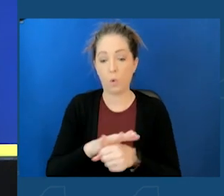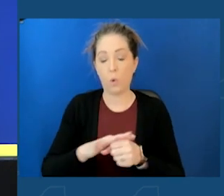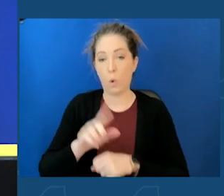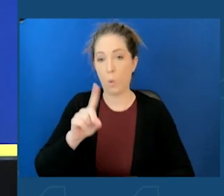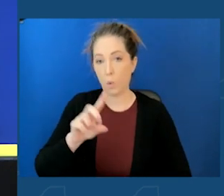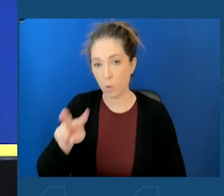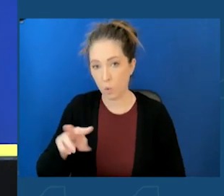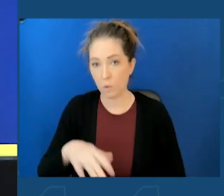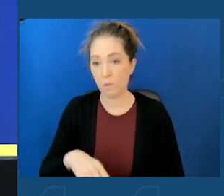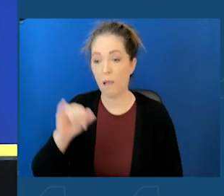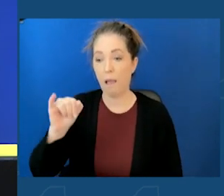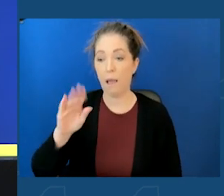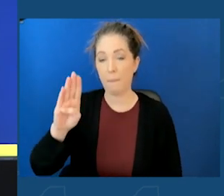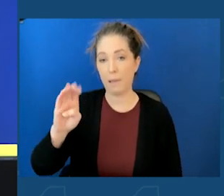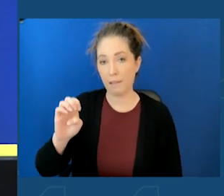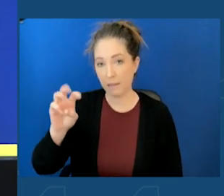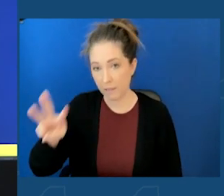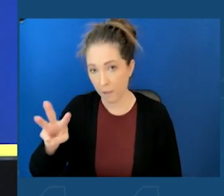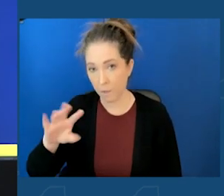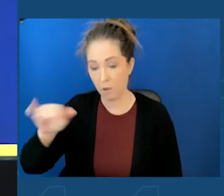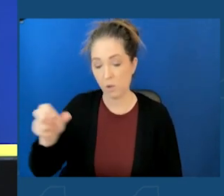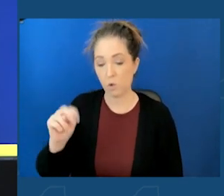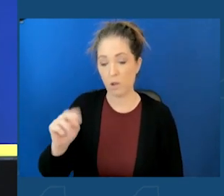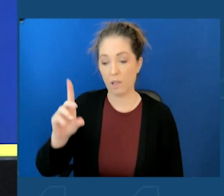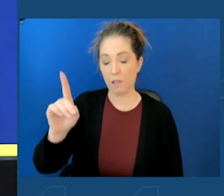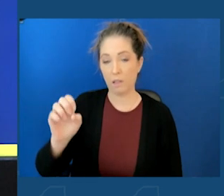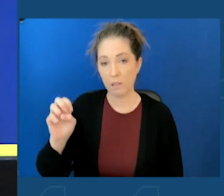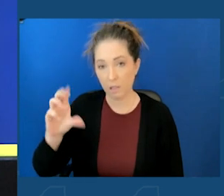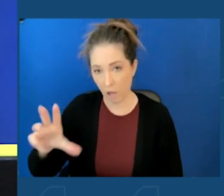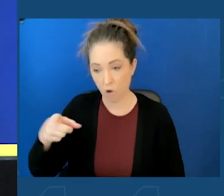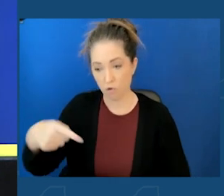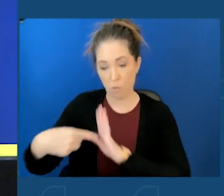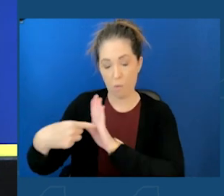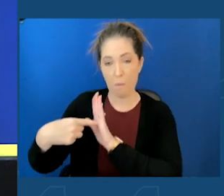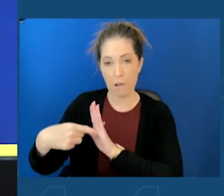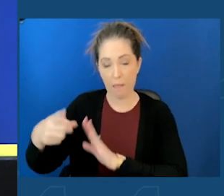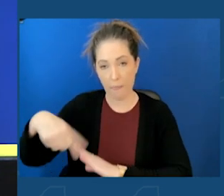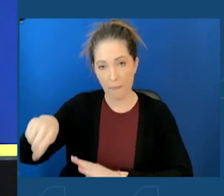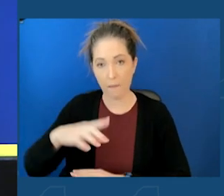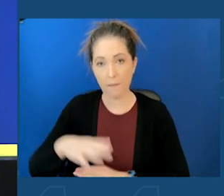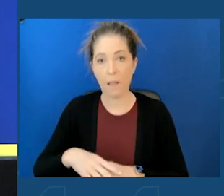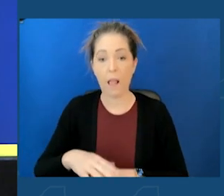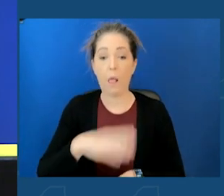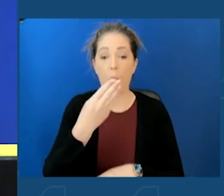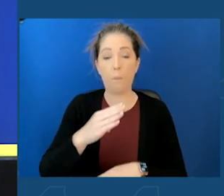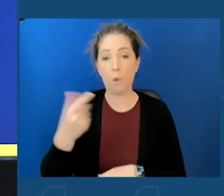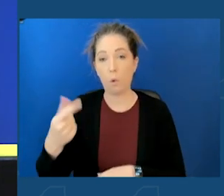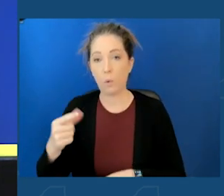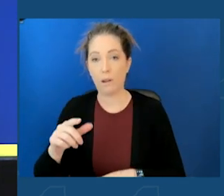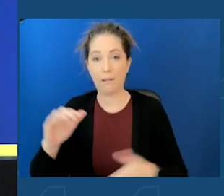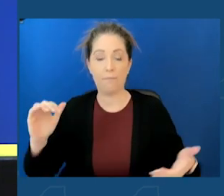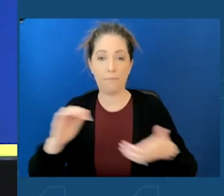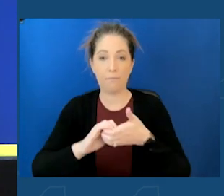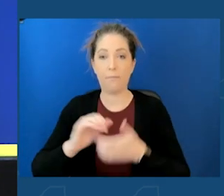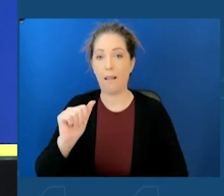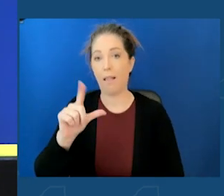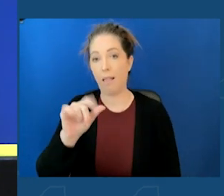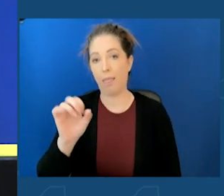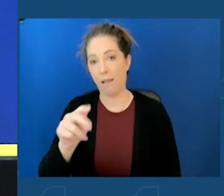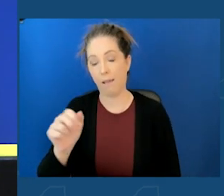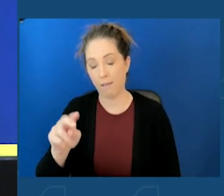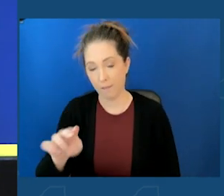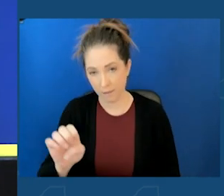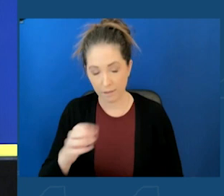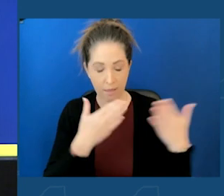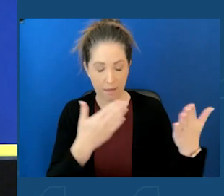IBEW, Jen Duck has represented them in this, and the Blue Green Alliance. Thank all of them for their help.